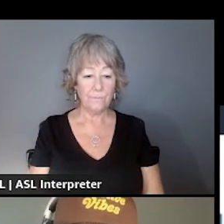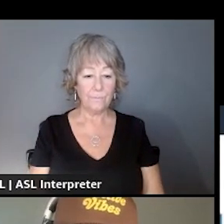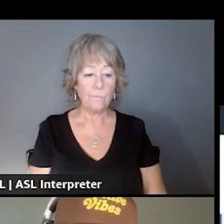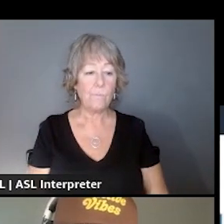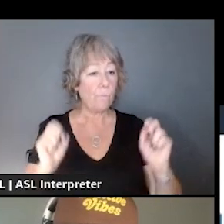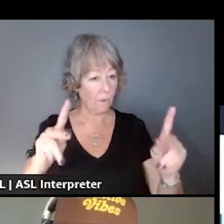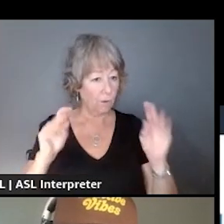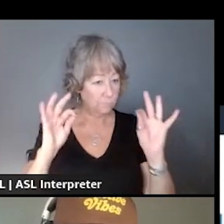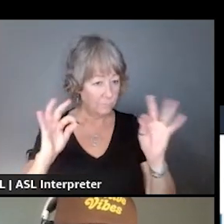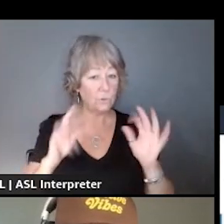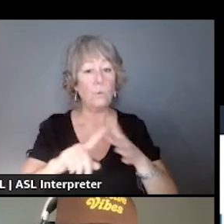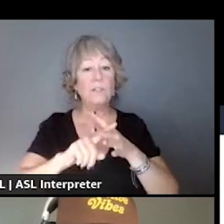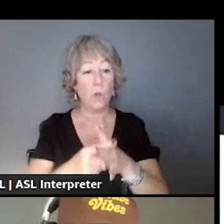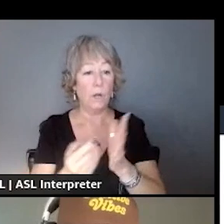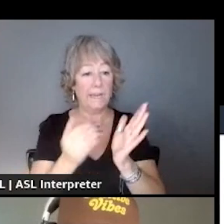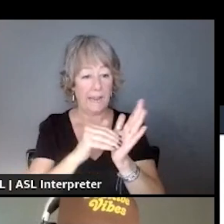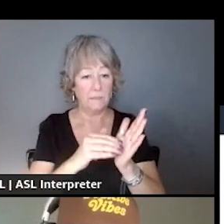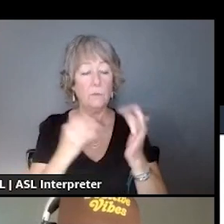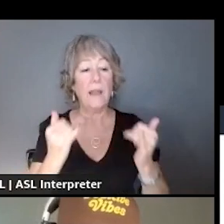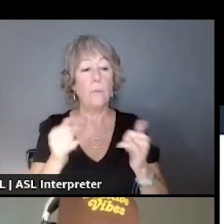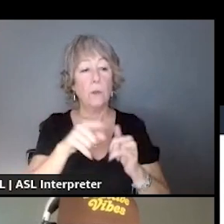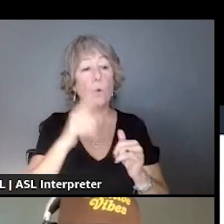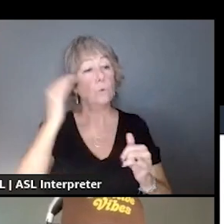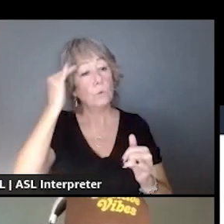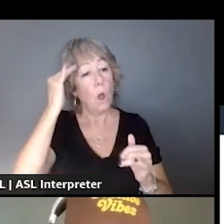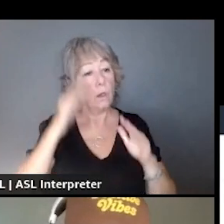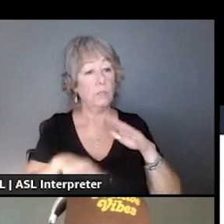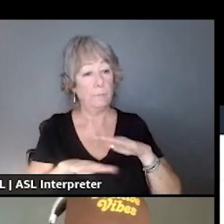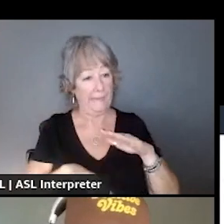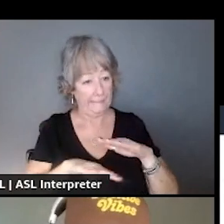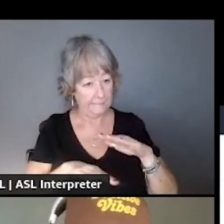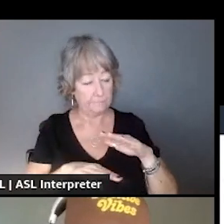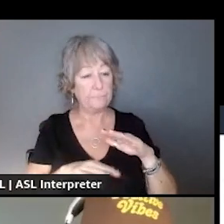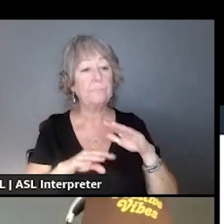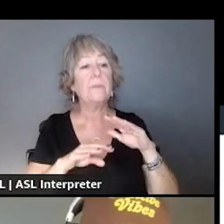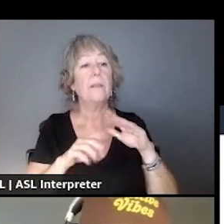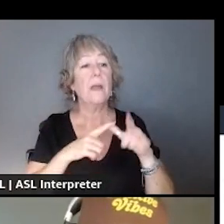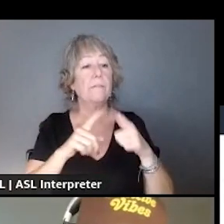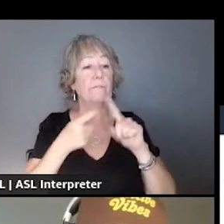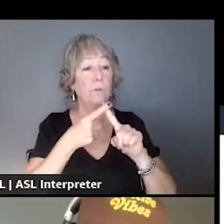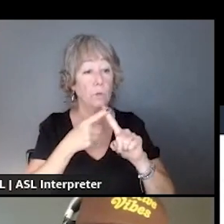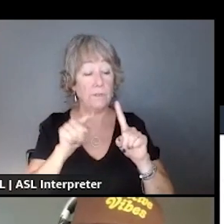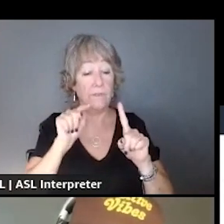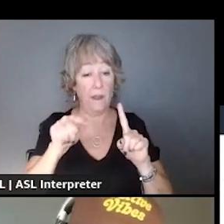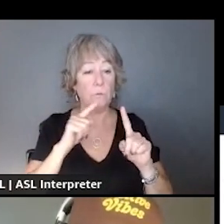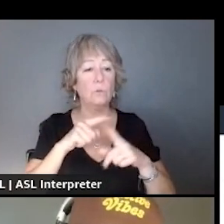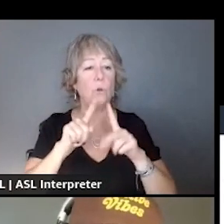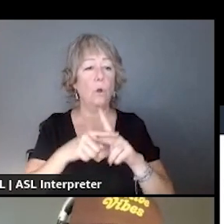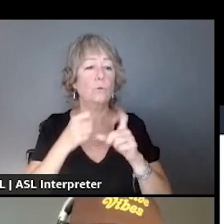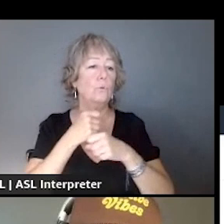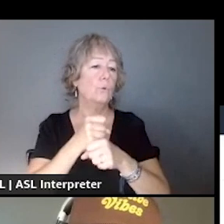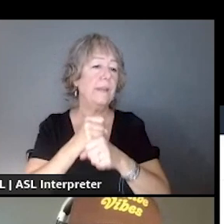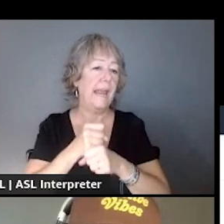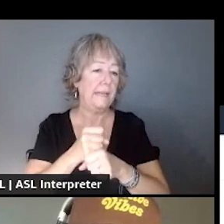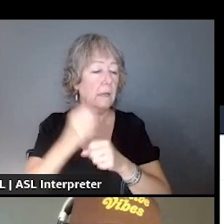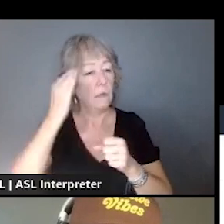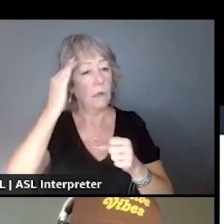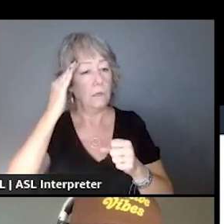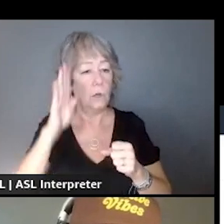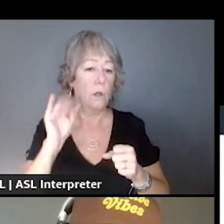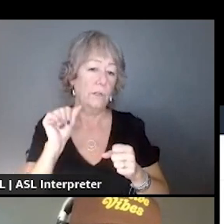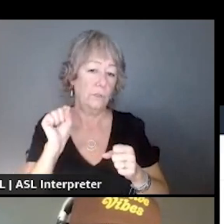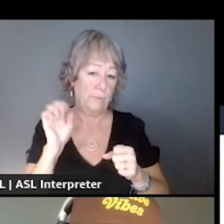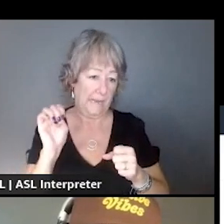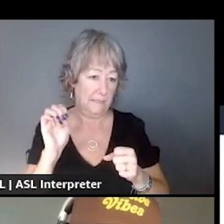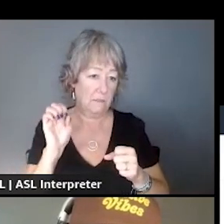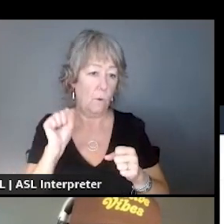Okay, so we are starting again. I'm going to go to knowledge base, where I'm going to first start creating a knowledge base so that I can point Bedrock to